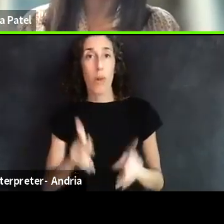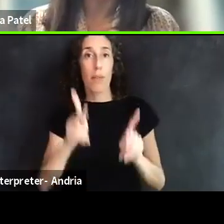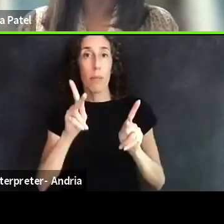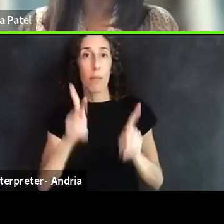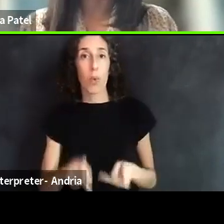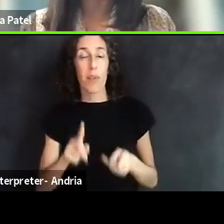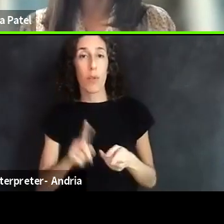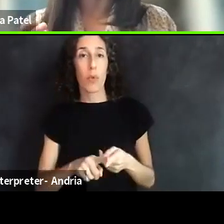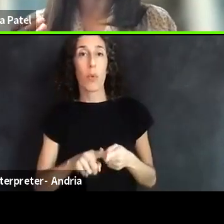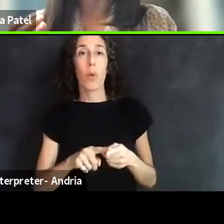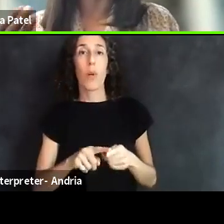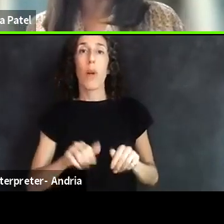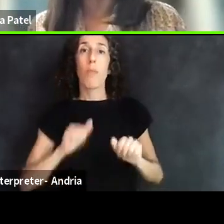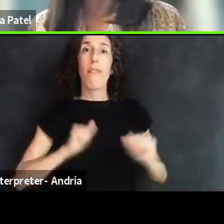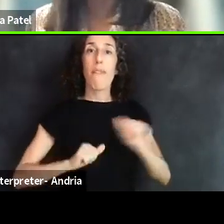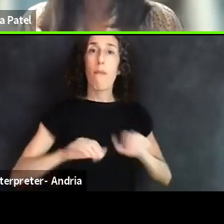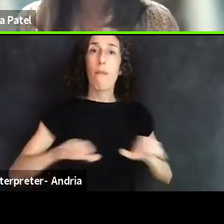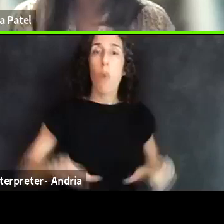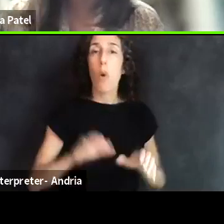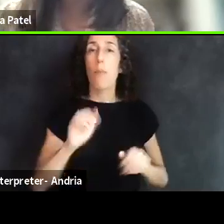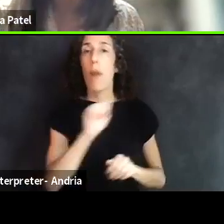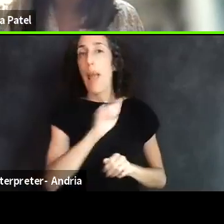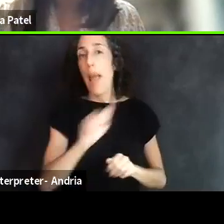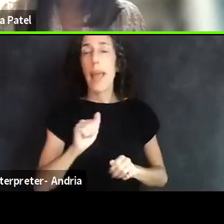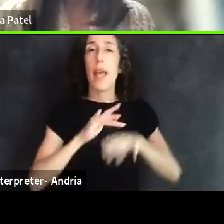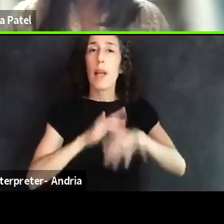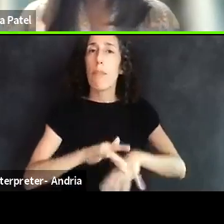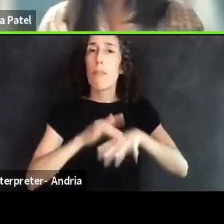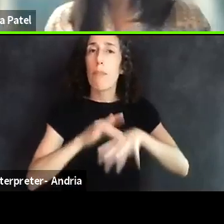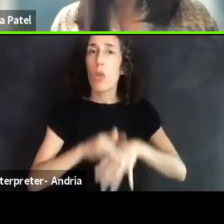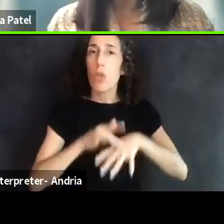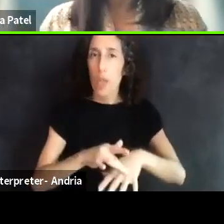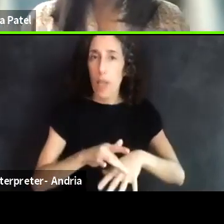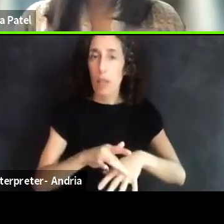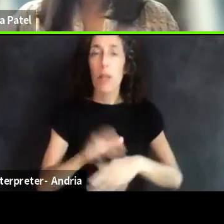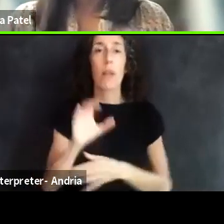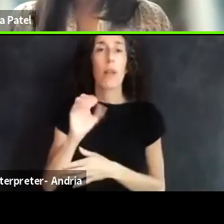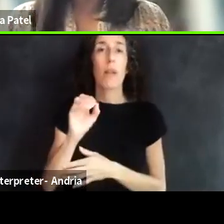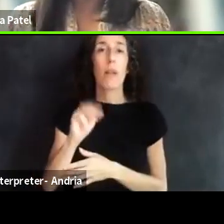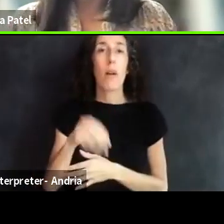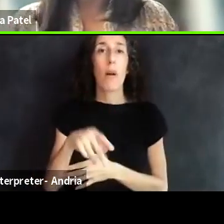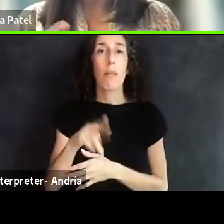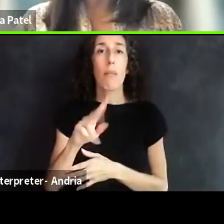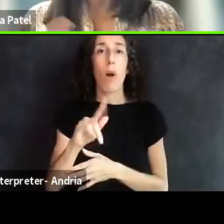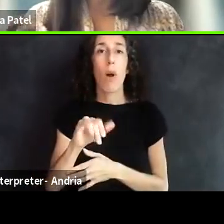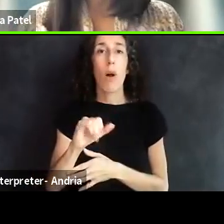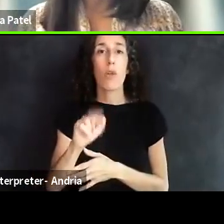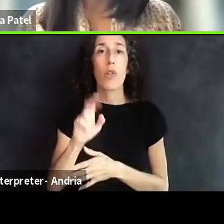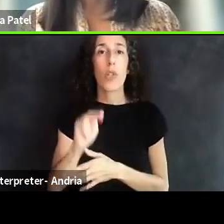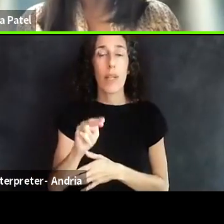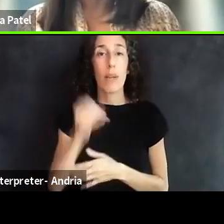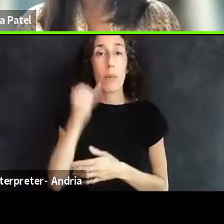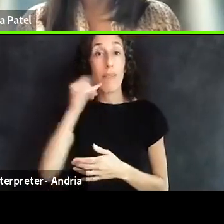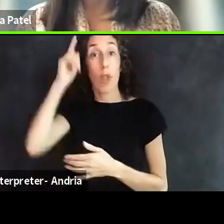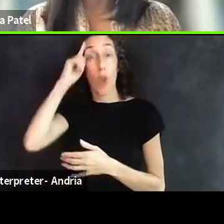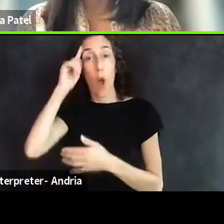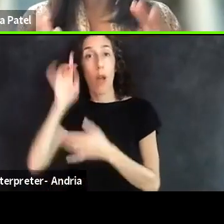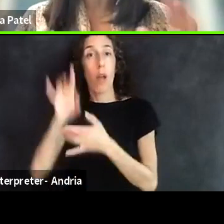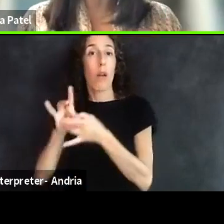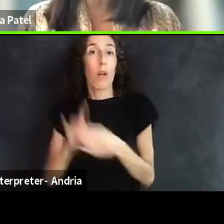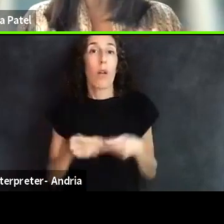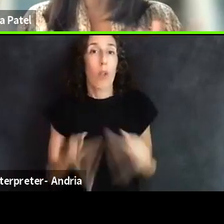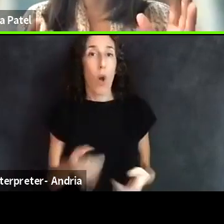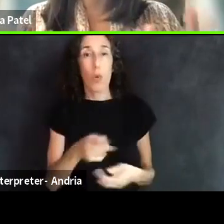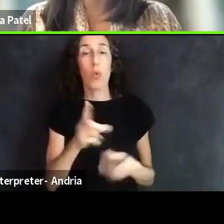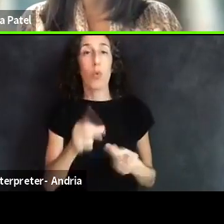And so Dr. Simpson explained what a compulsion is. So most people who experience obsessions will also experience compulsions. And these